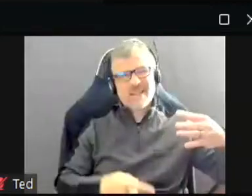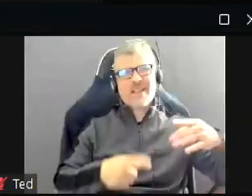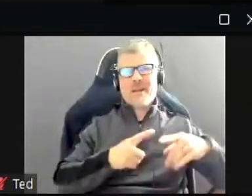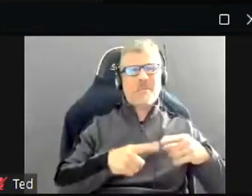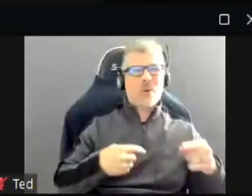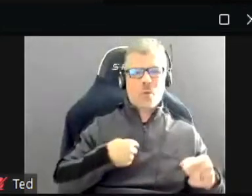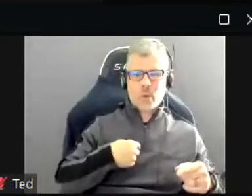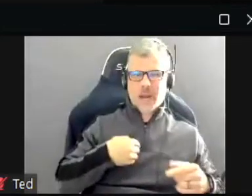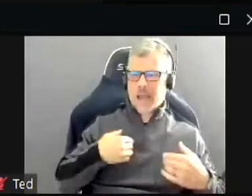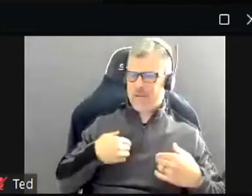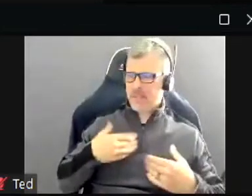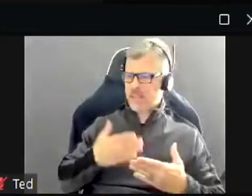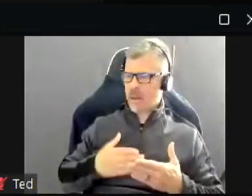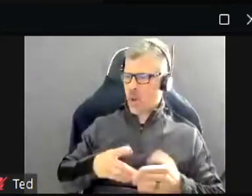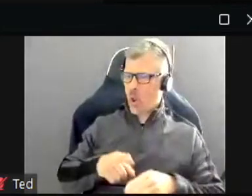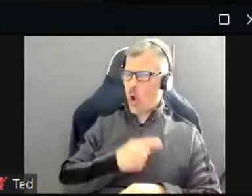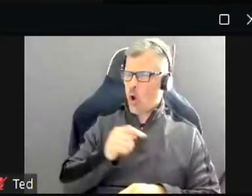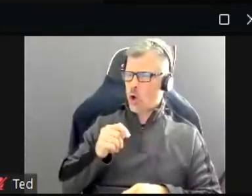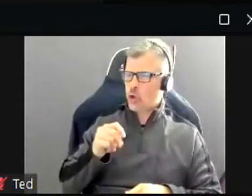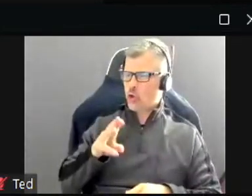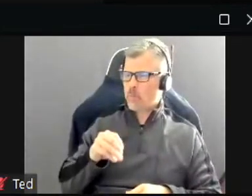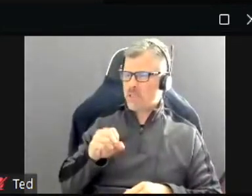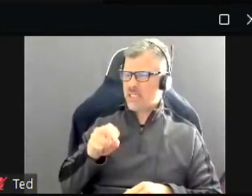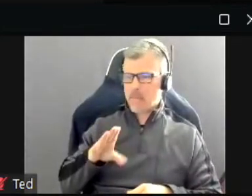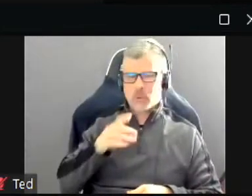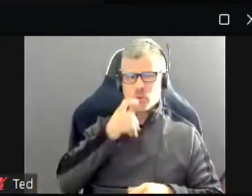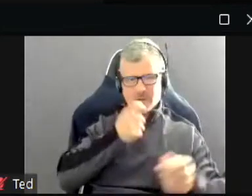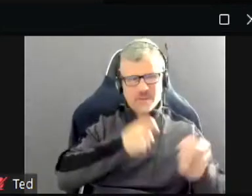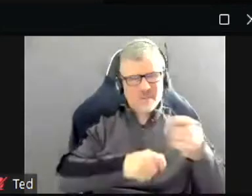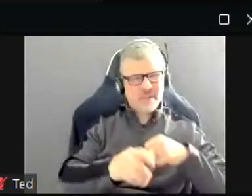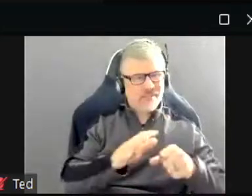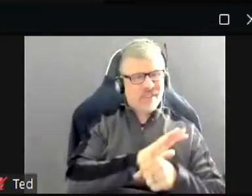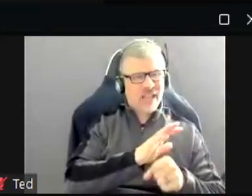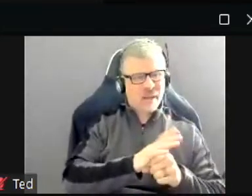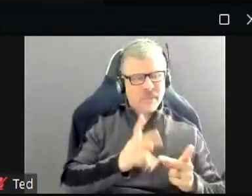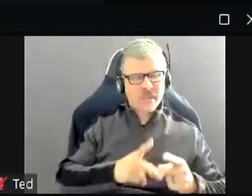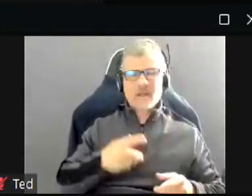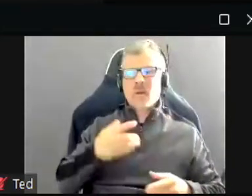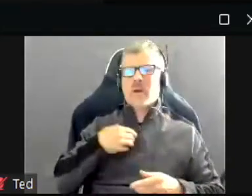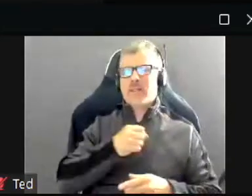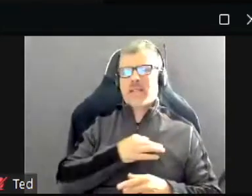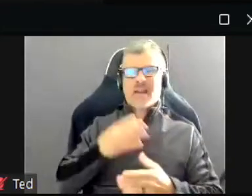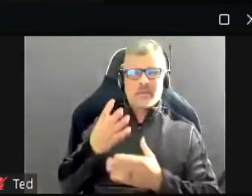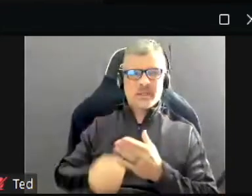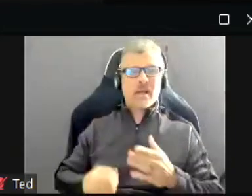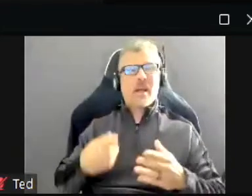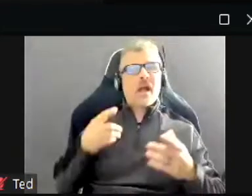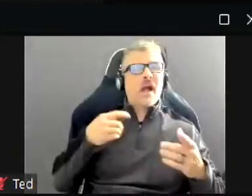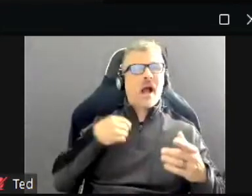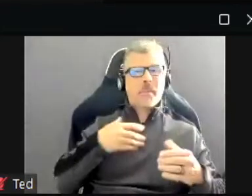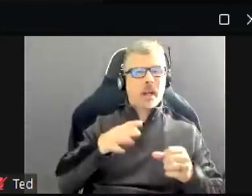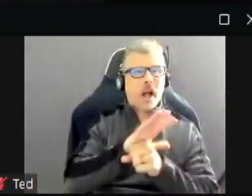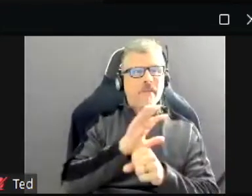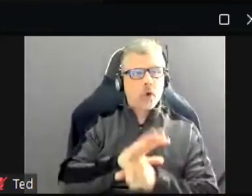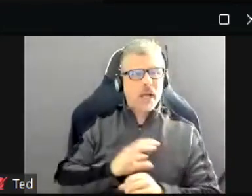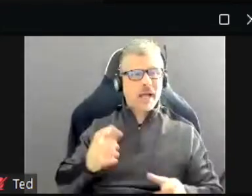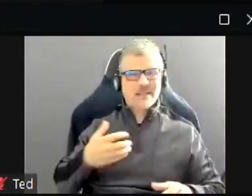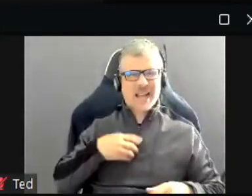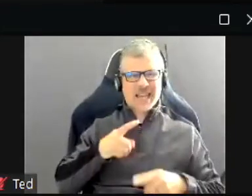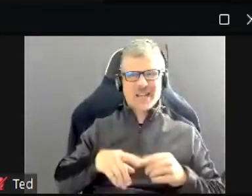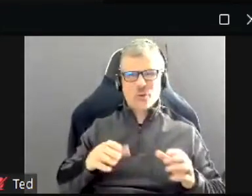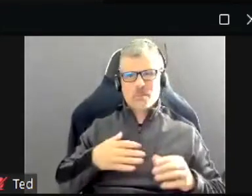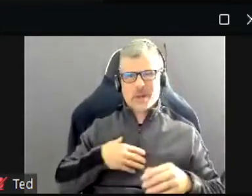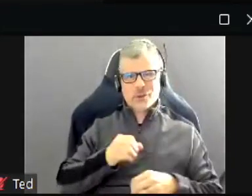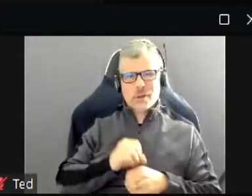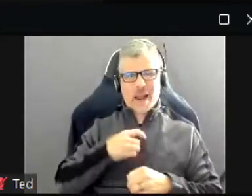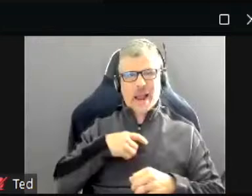long-term subs who are here filling 4 positions. We have staff that are missing. I'm covering classes, so I can't even do my job because I have to